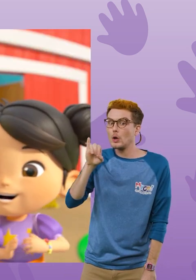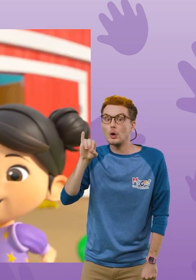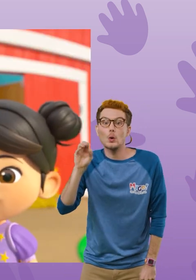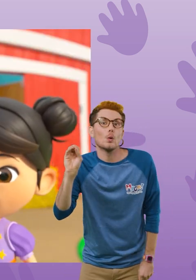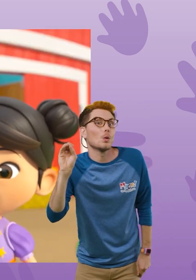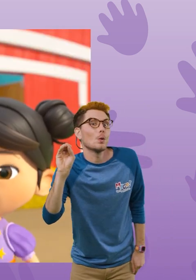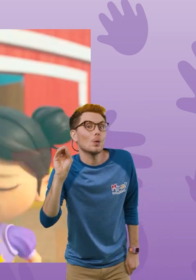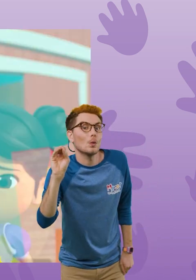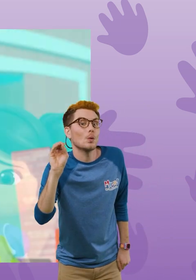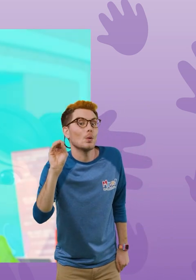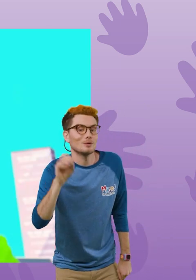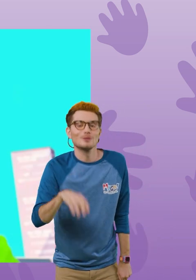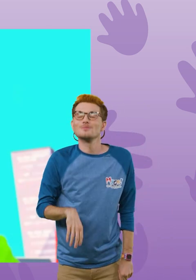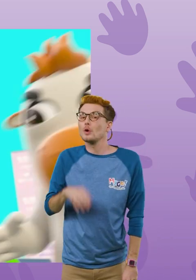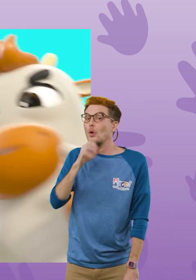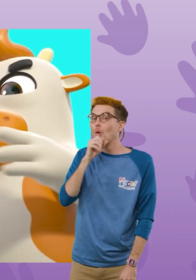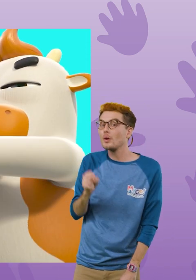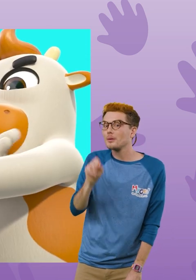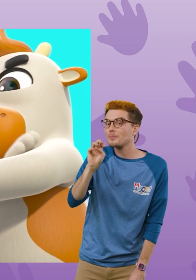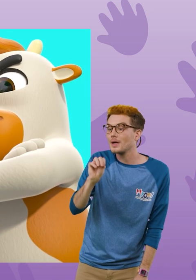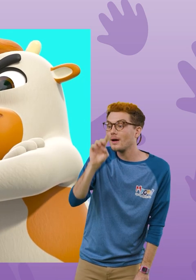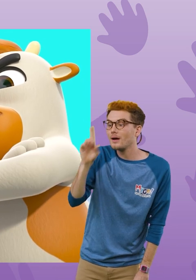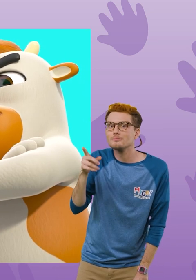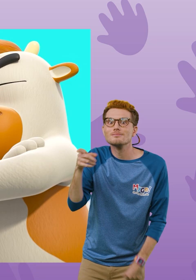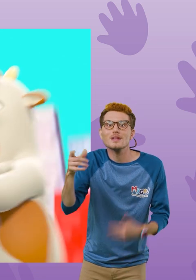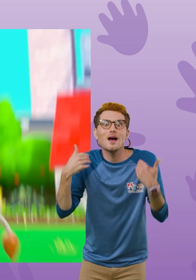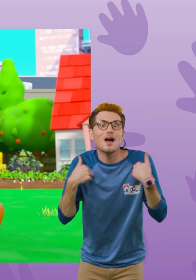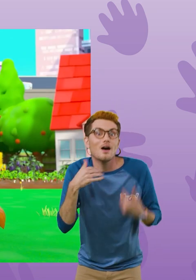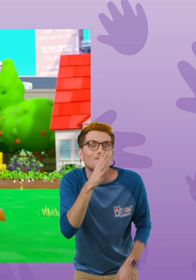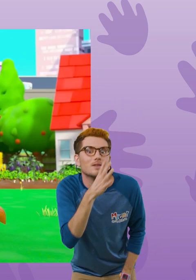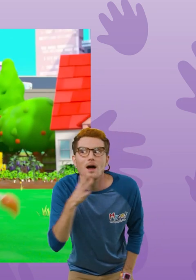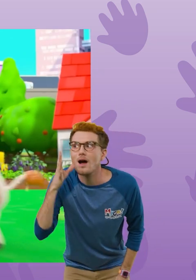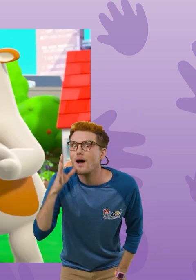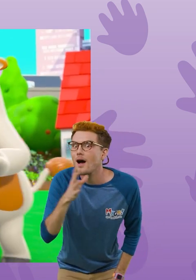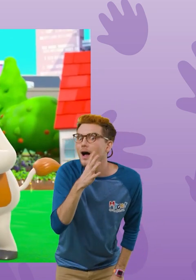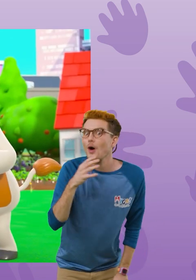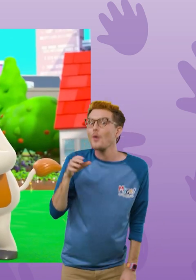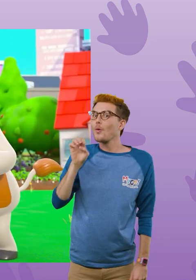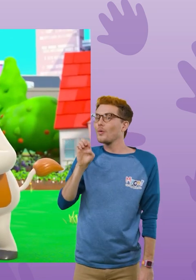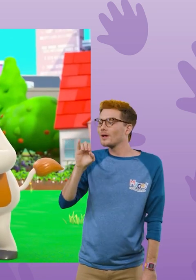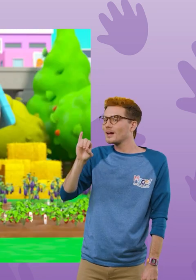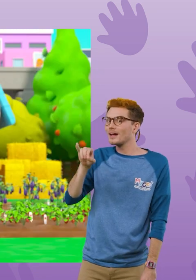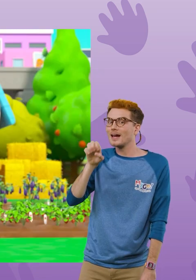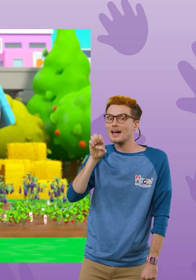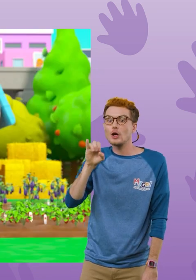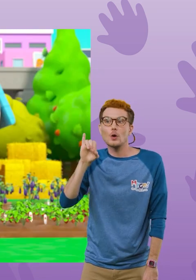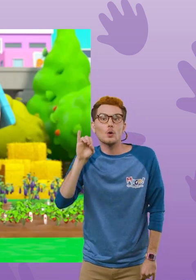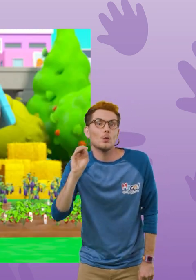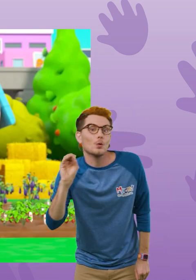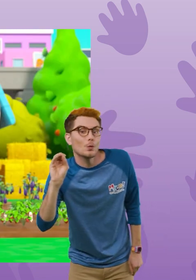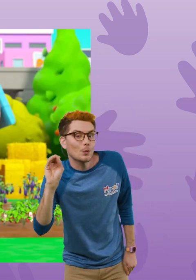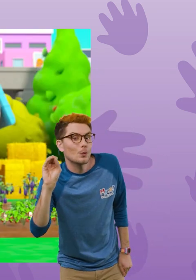E-I-E-I-O. Old Macdonald had a farm,